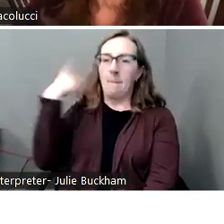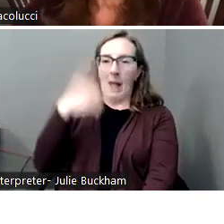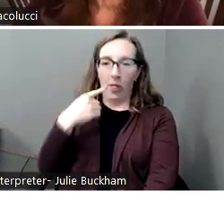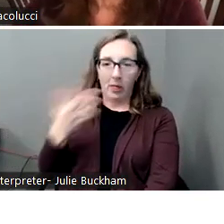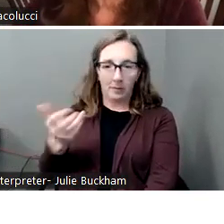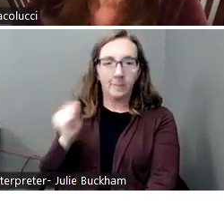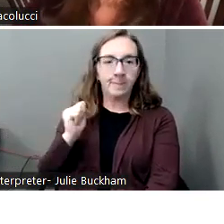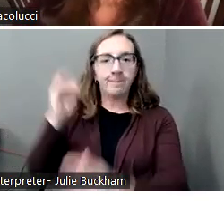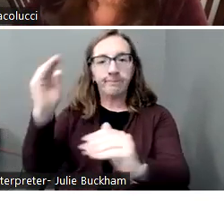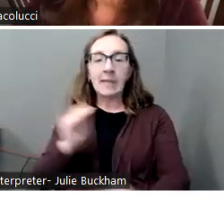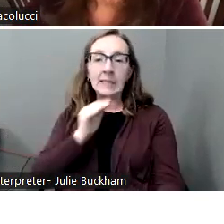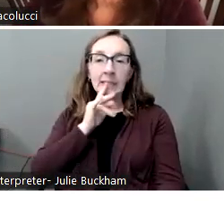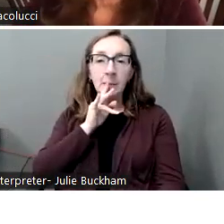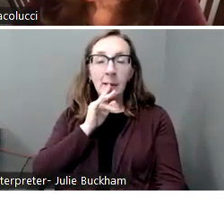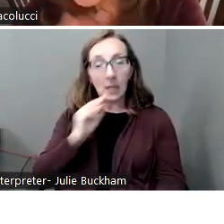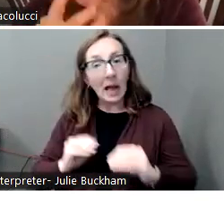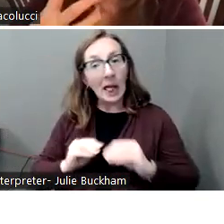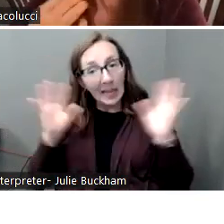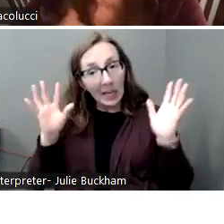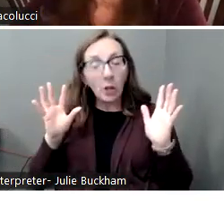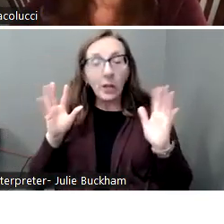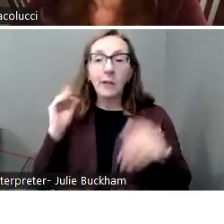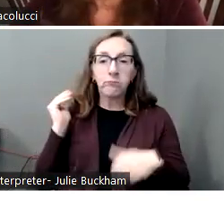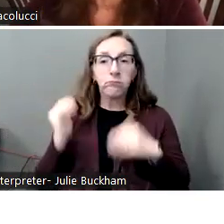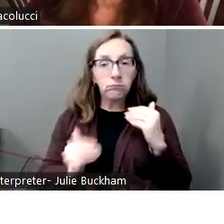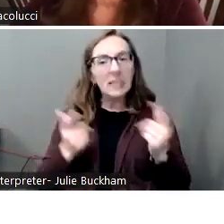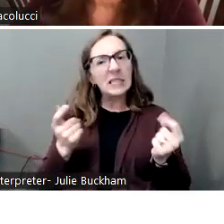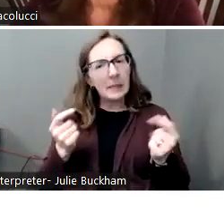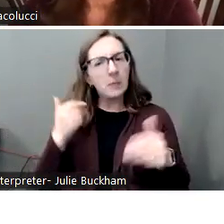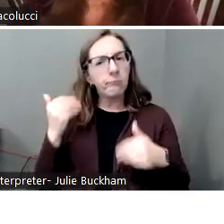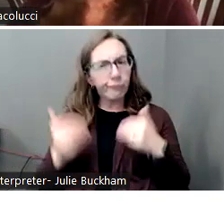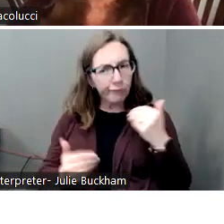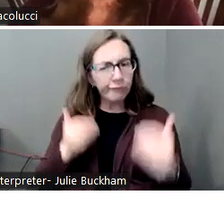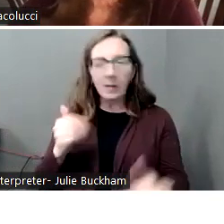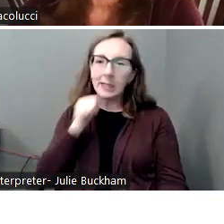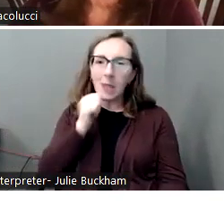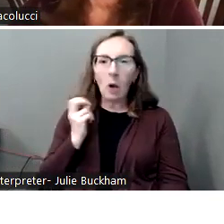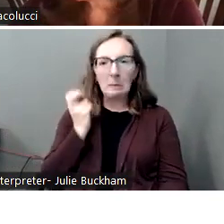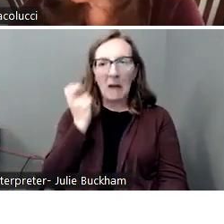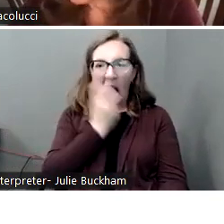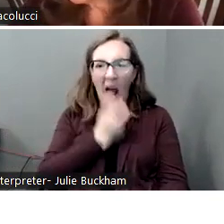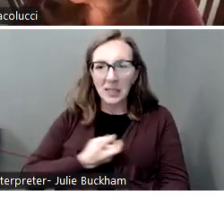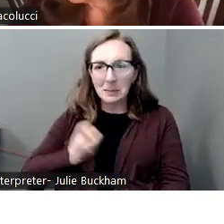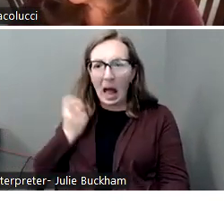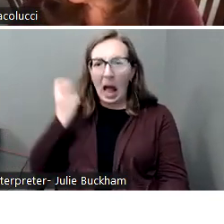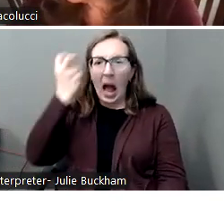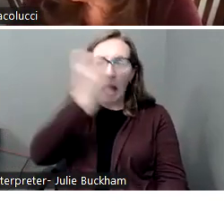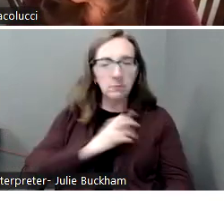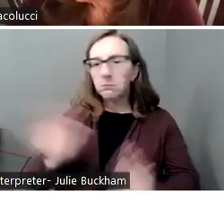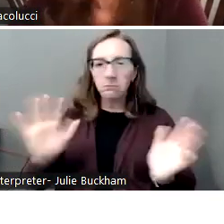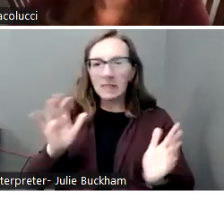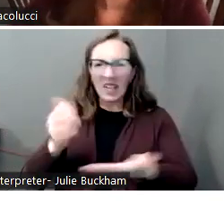moderate pace. Do not exaggerate or enunciate. It makes it more difficult for us to